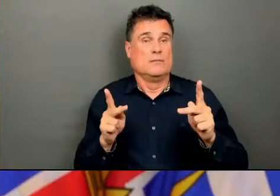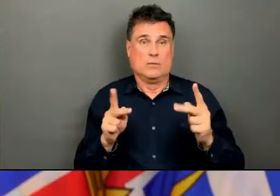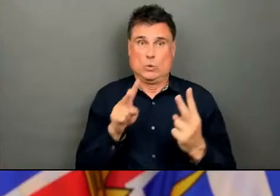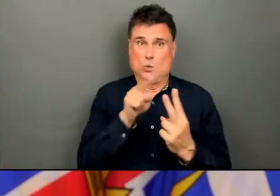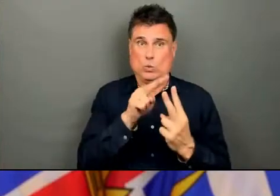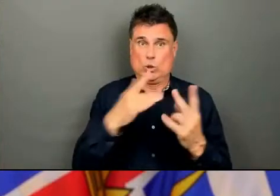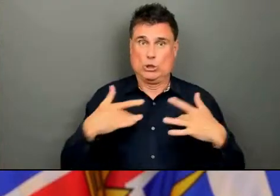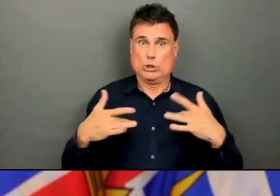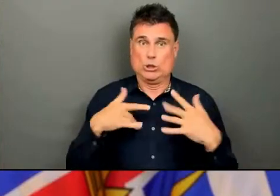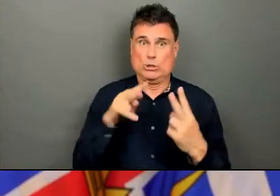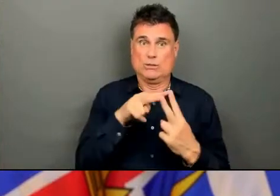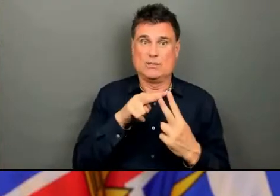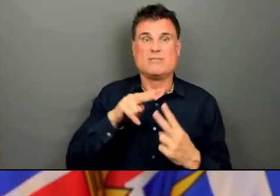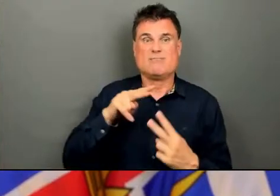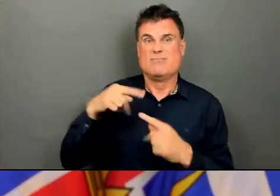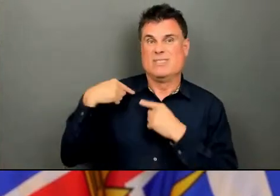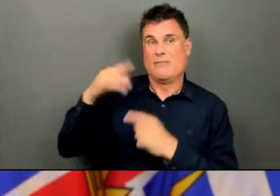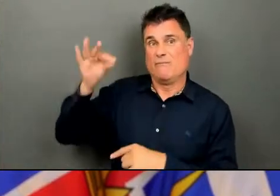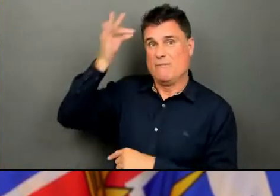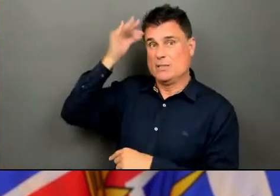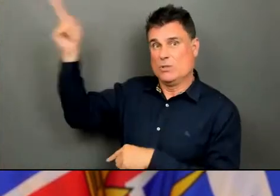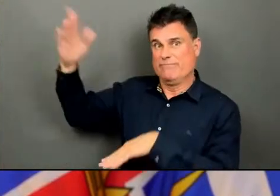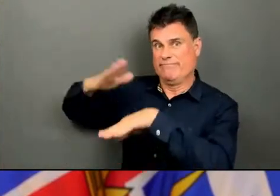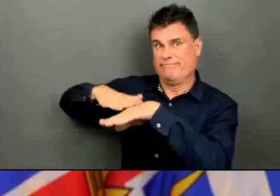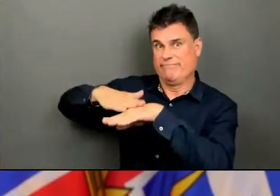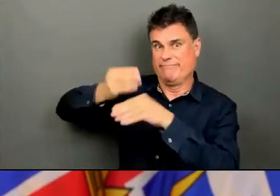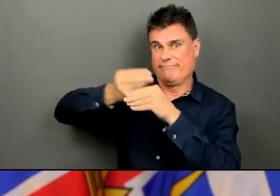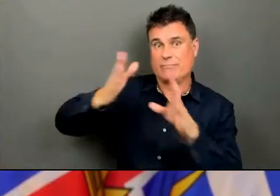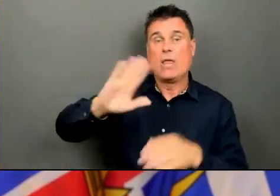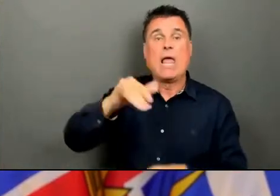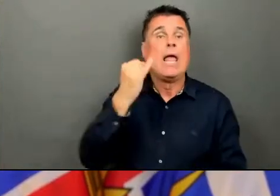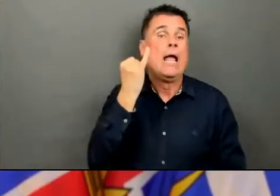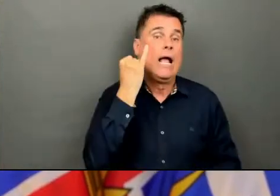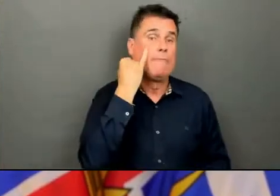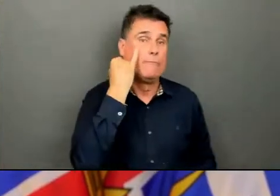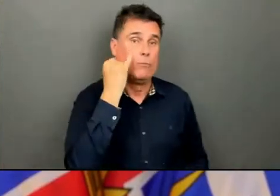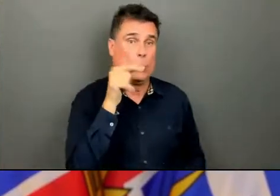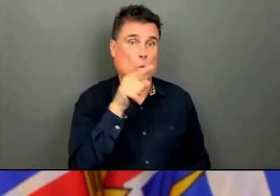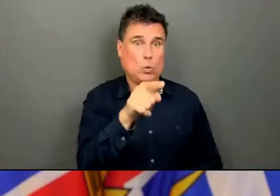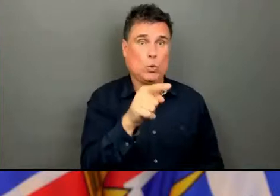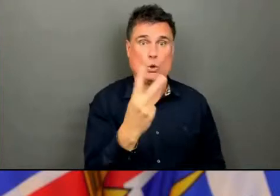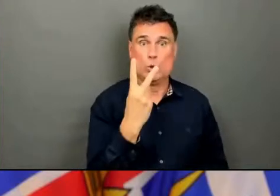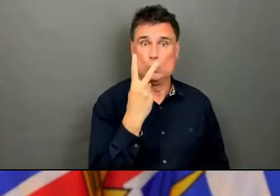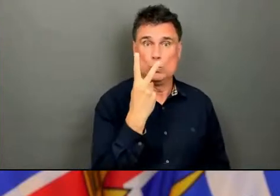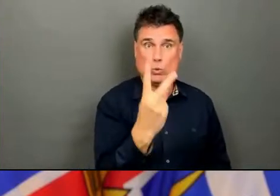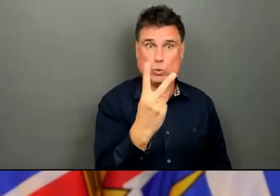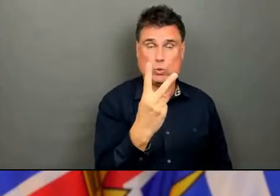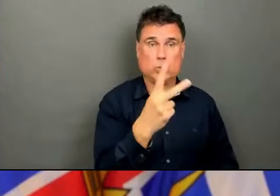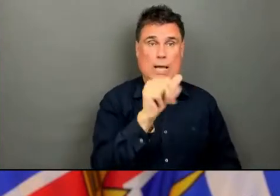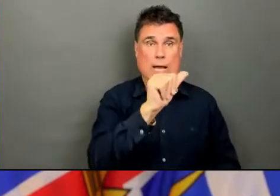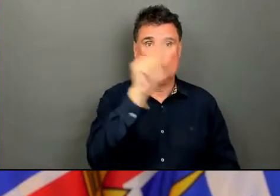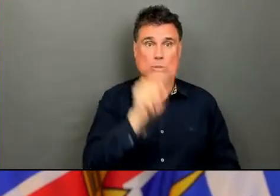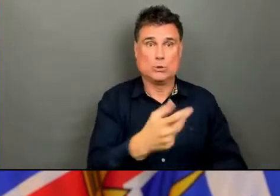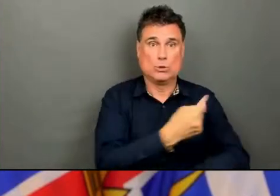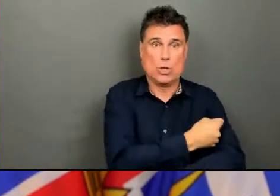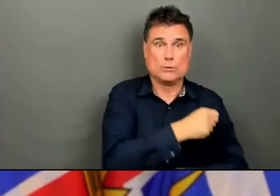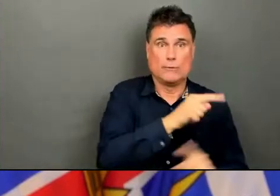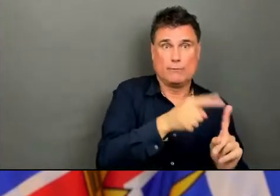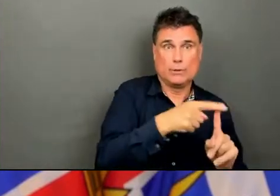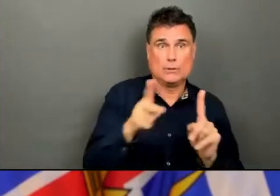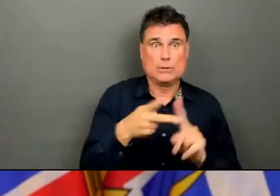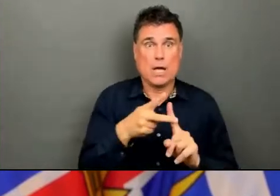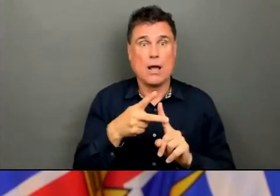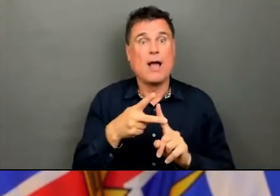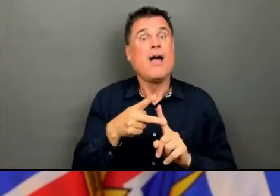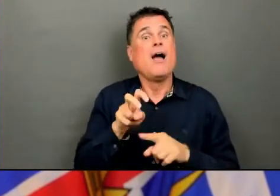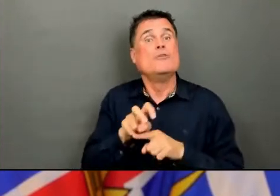ago is if you're double-dosed with AstraZeneca, will you be able to travel to the United States? We've already seen